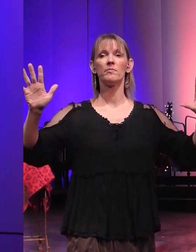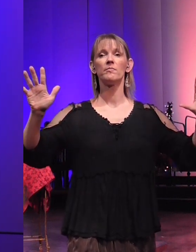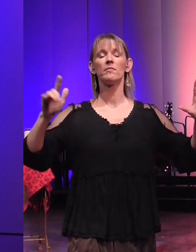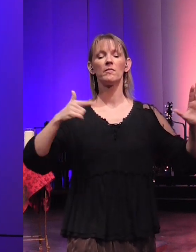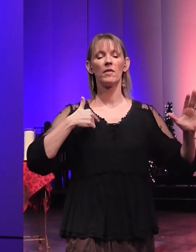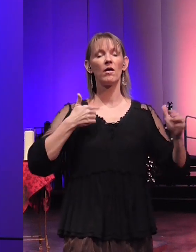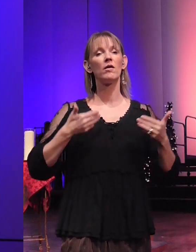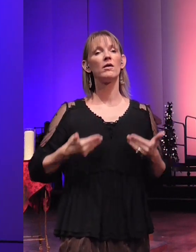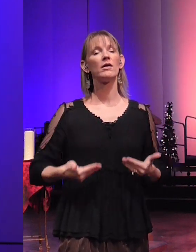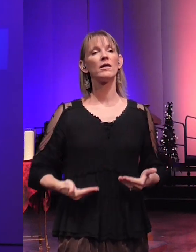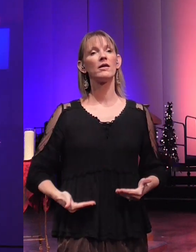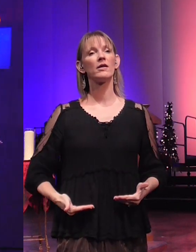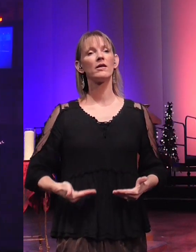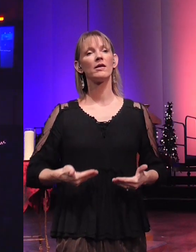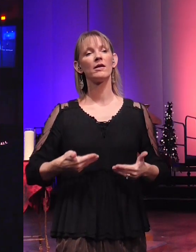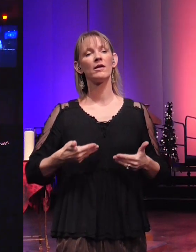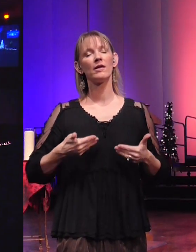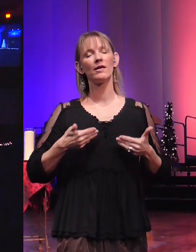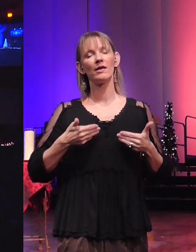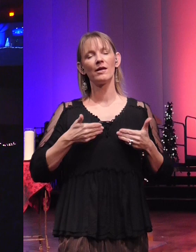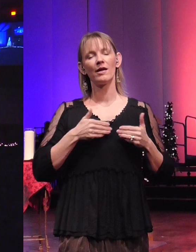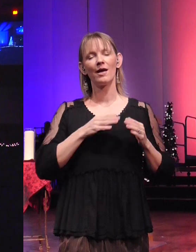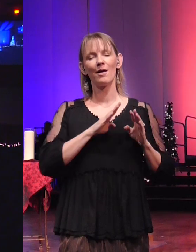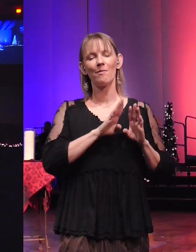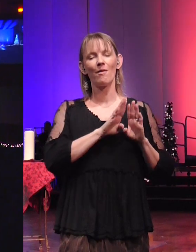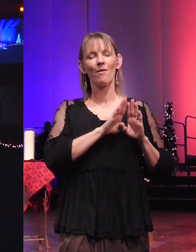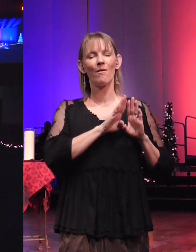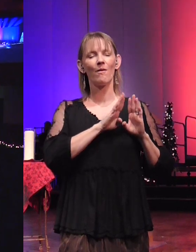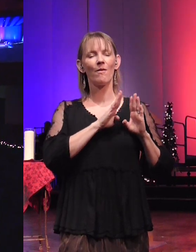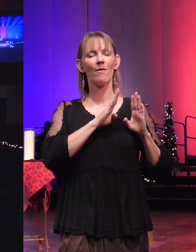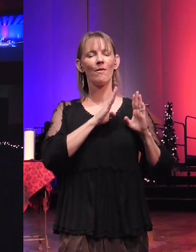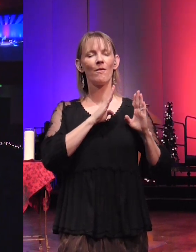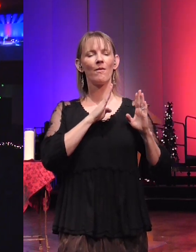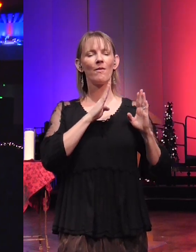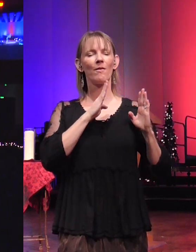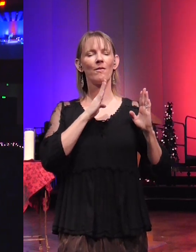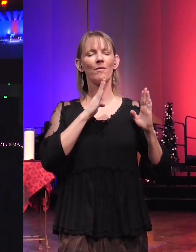I am opening